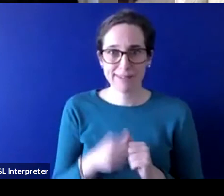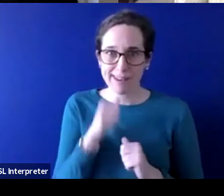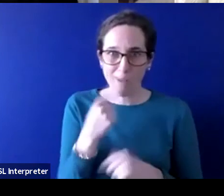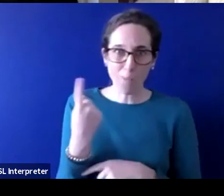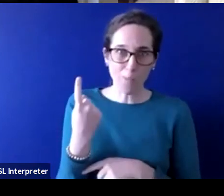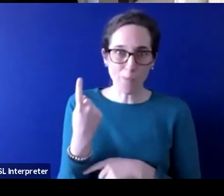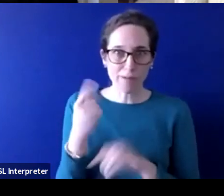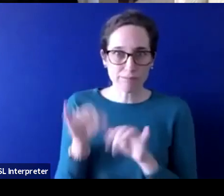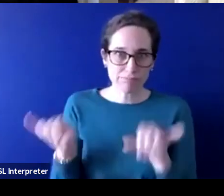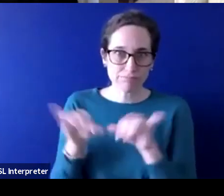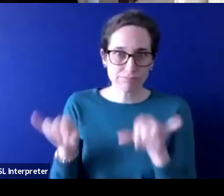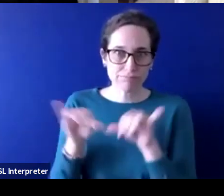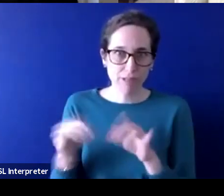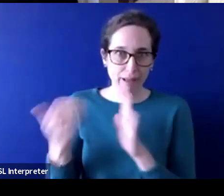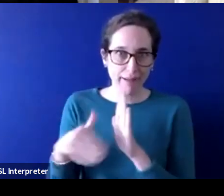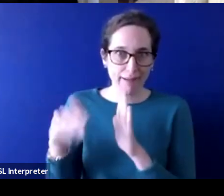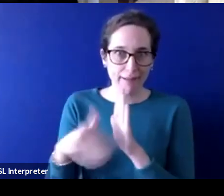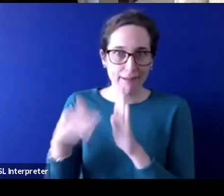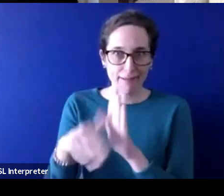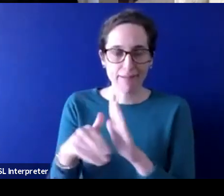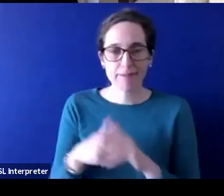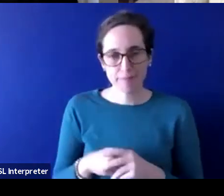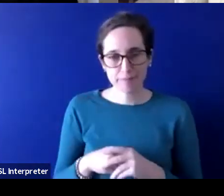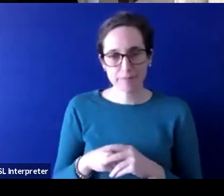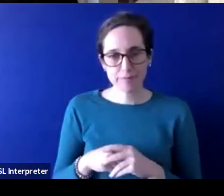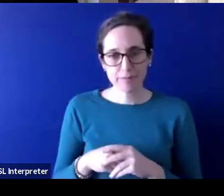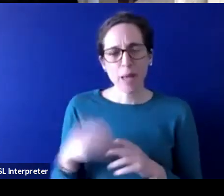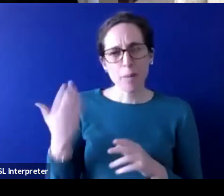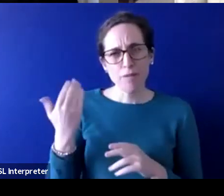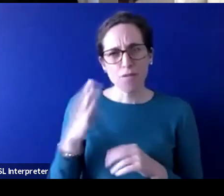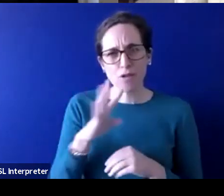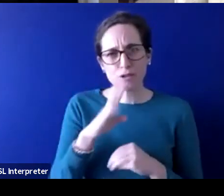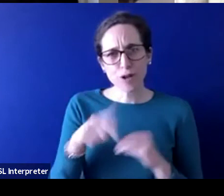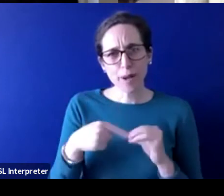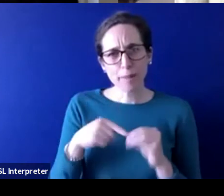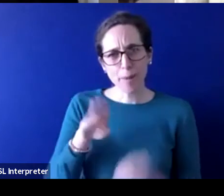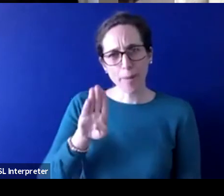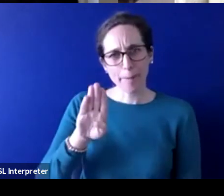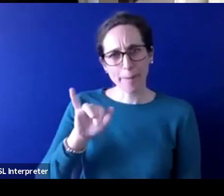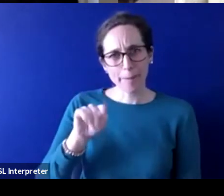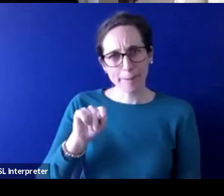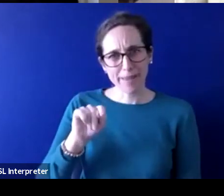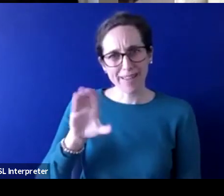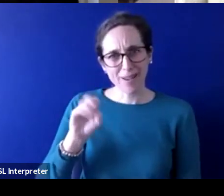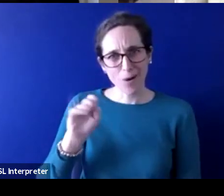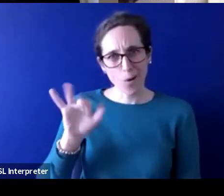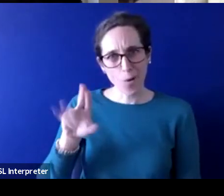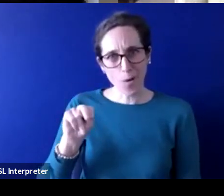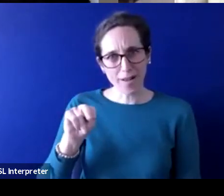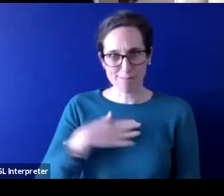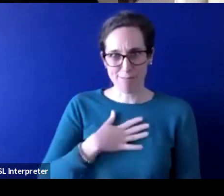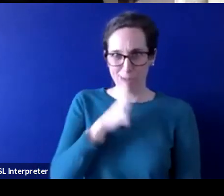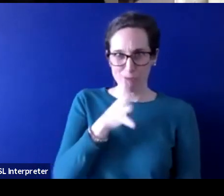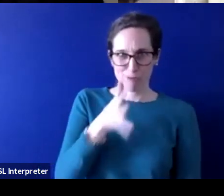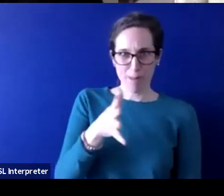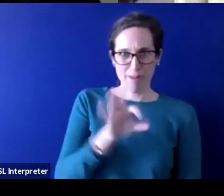over. Because I know we were talking about Bitcoin and some other things, and my grandma's Facebook feed puts up Bitcoin and